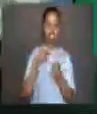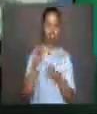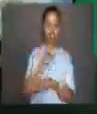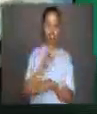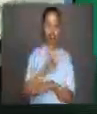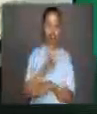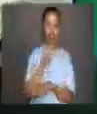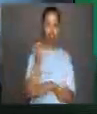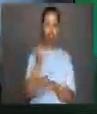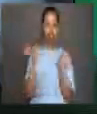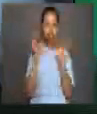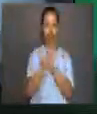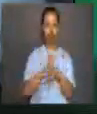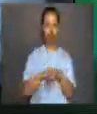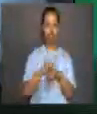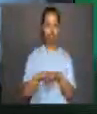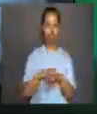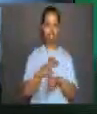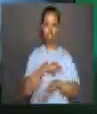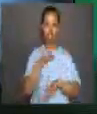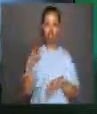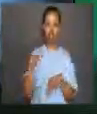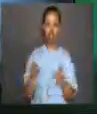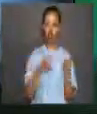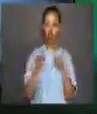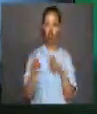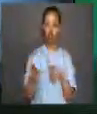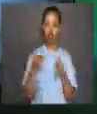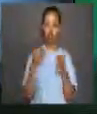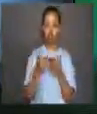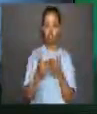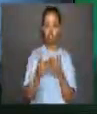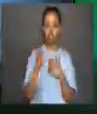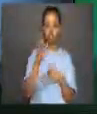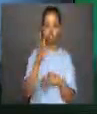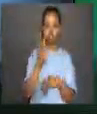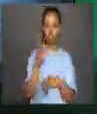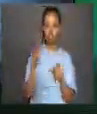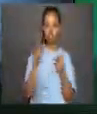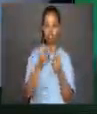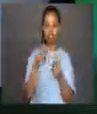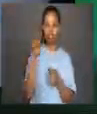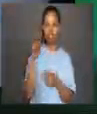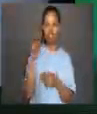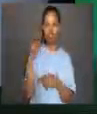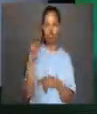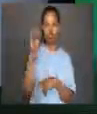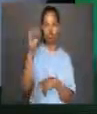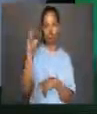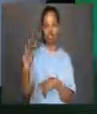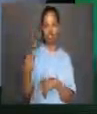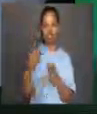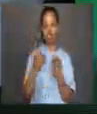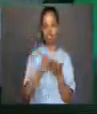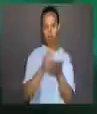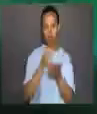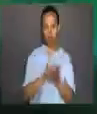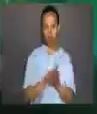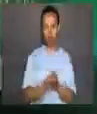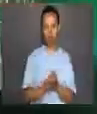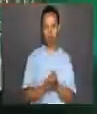and night, with temperatures ranging from 3 to 12 degrees Celsius.